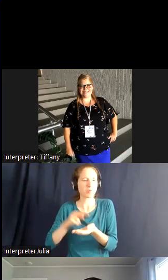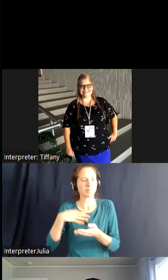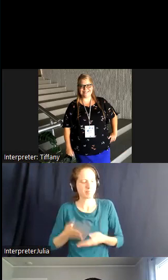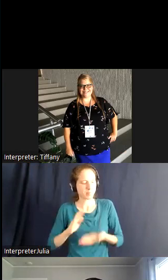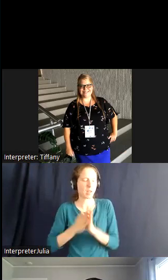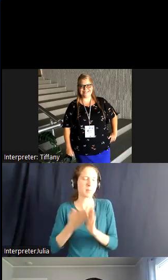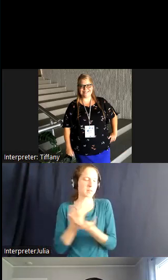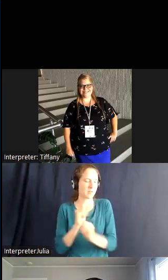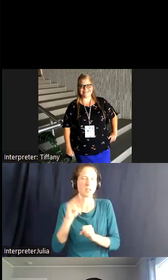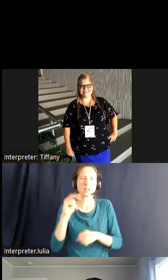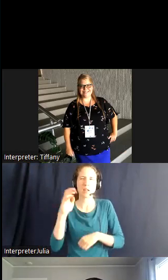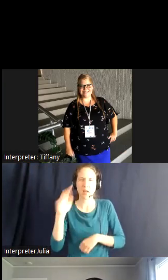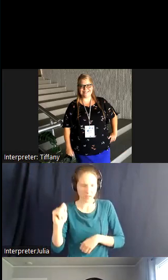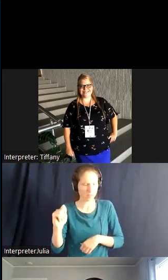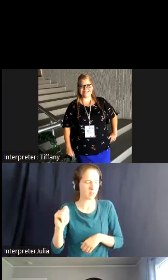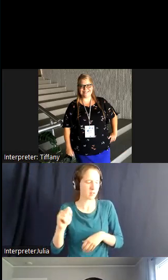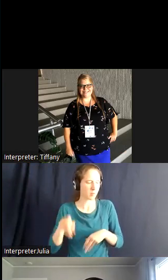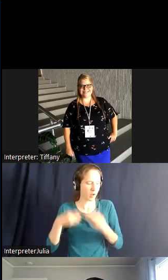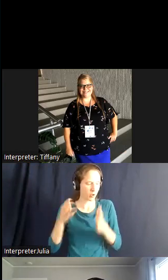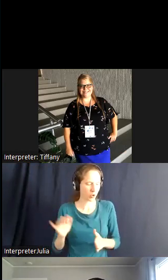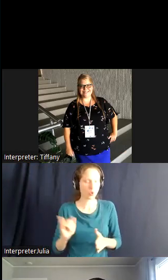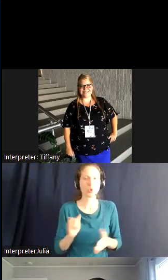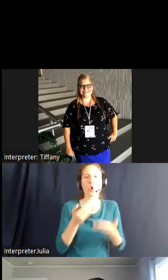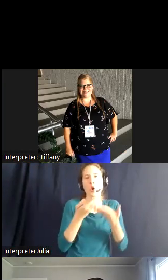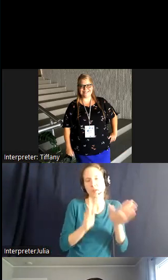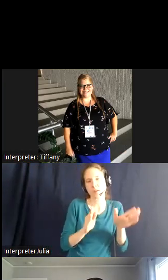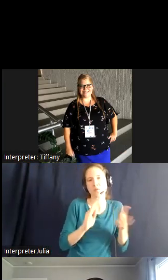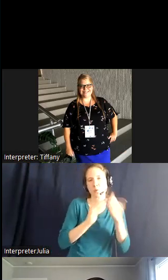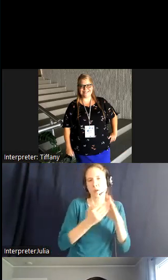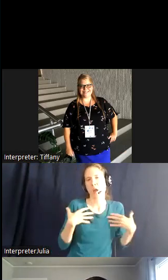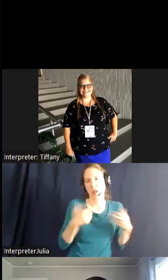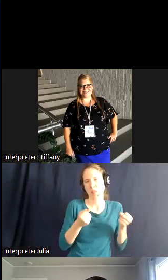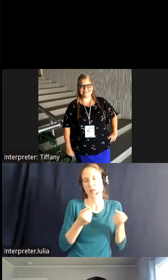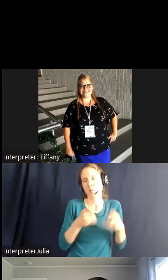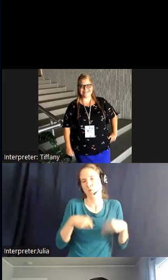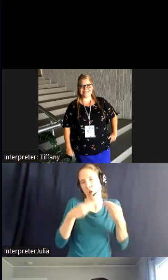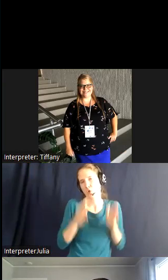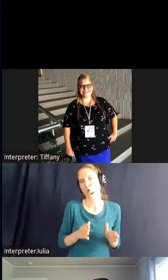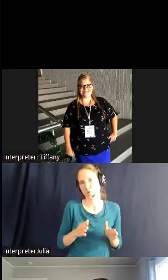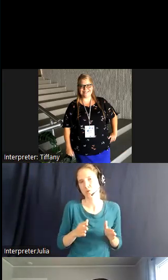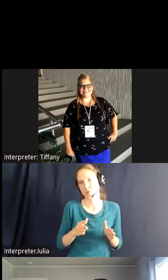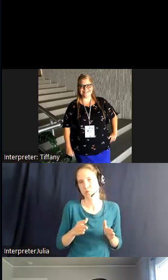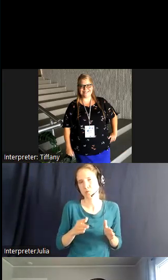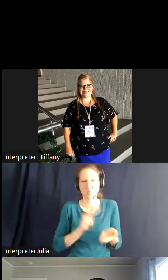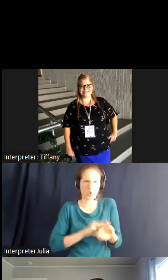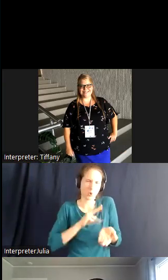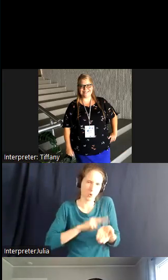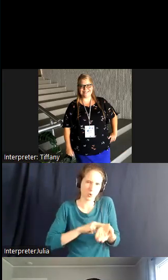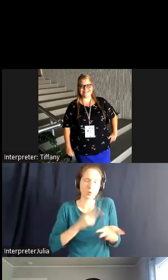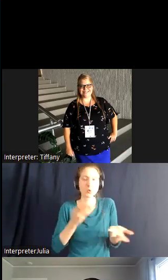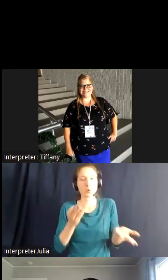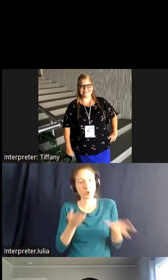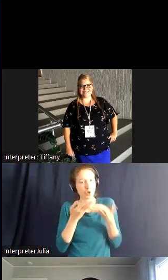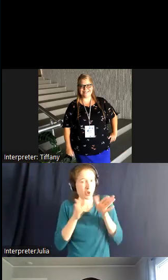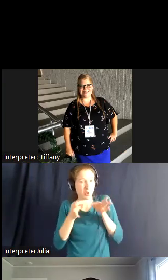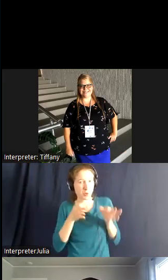comprehensive community behavioral health providers. So just overarching current state, what we